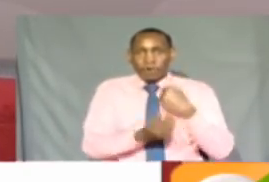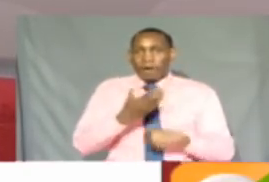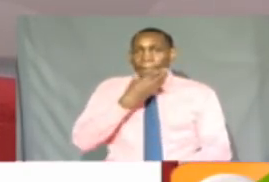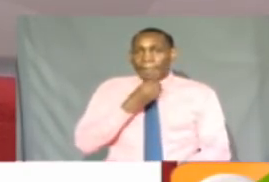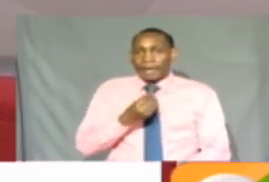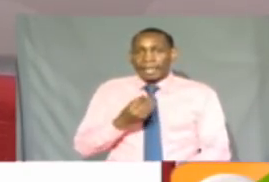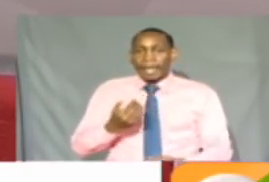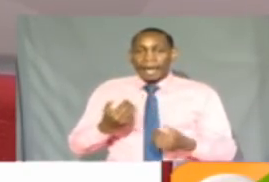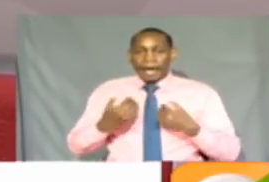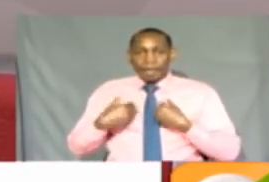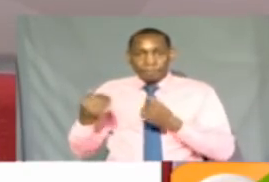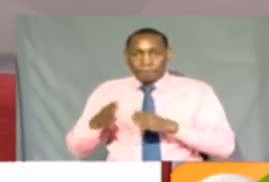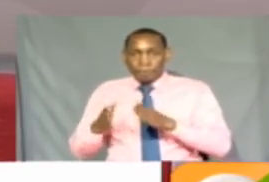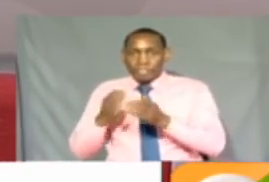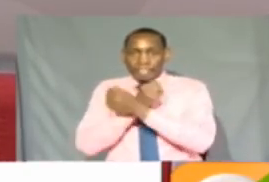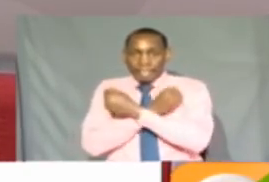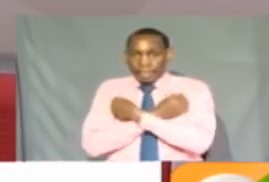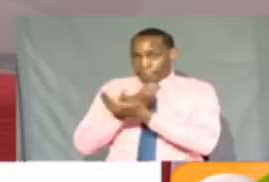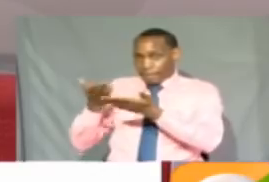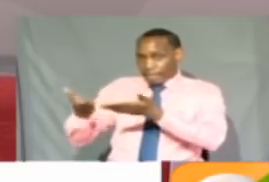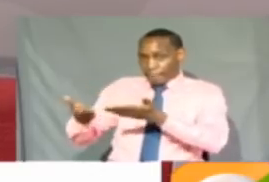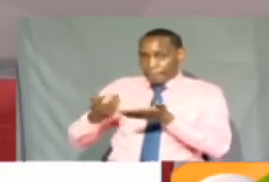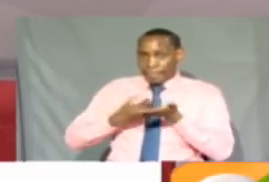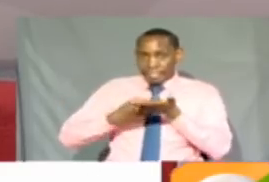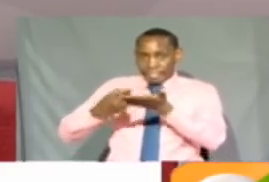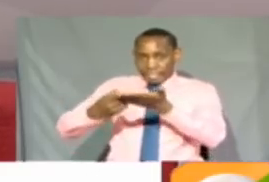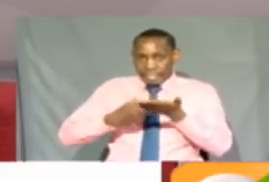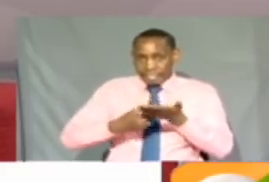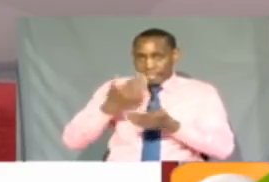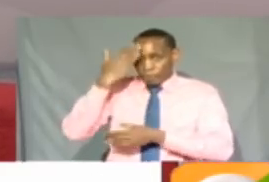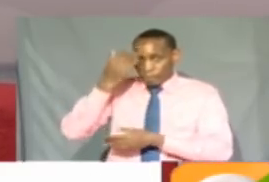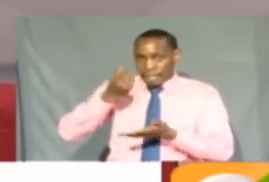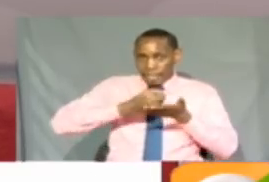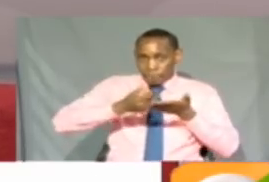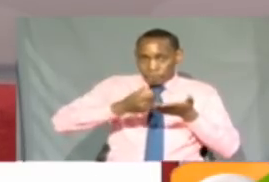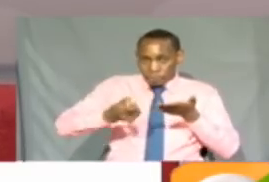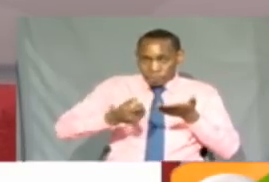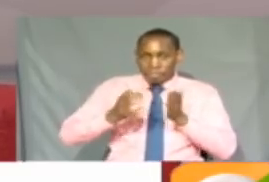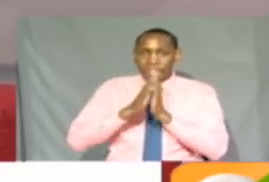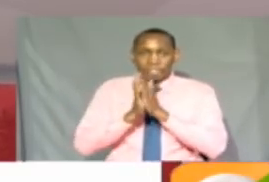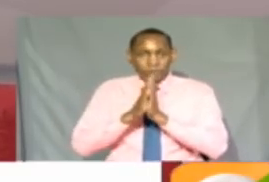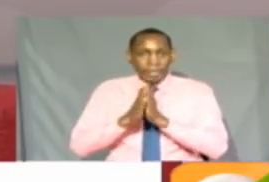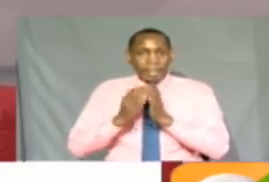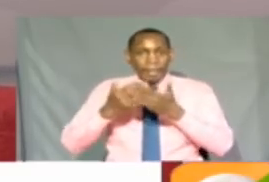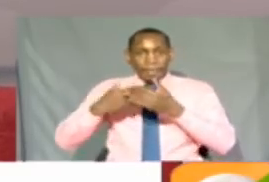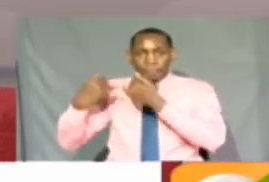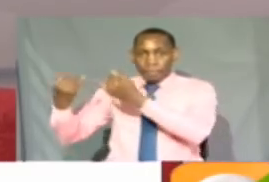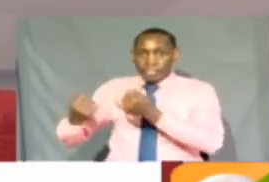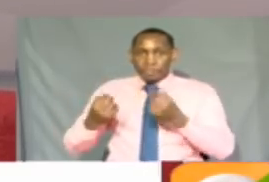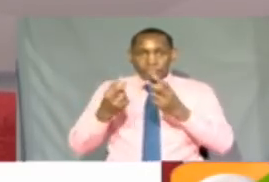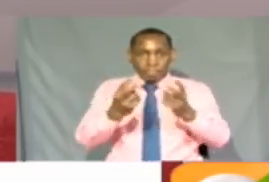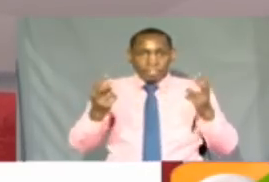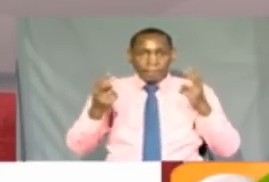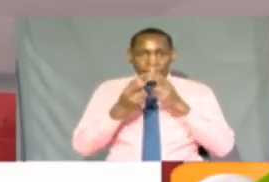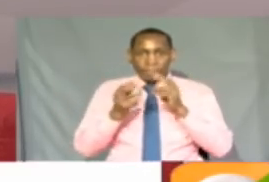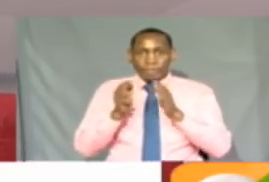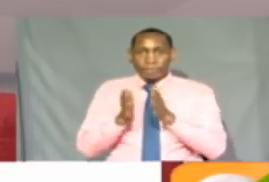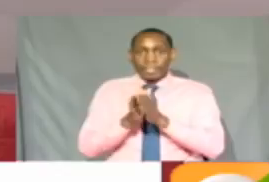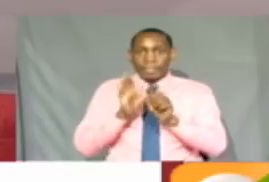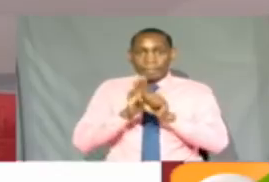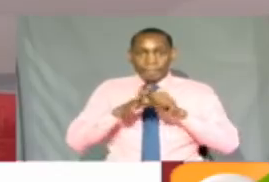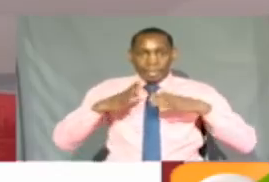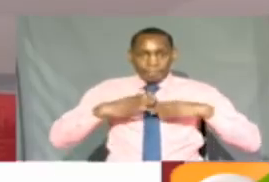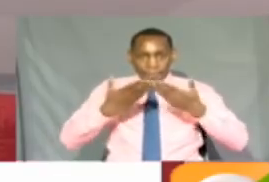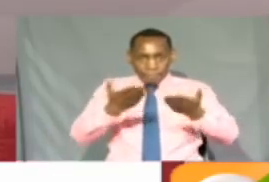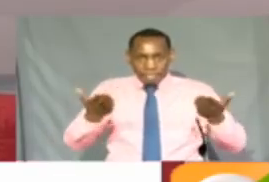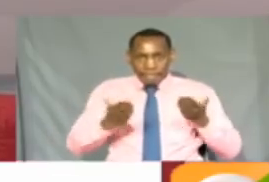Shot of Love" is here, and he'll be talking about why he wrote that particular article. But before we introduce the panelists and our mini audience,